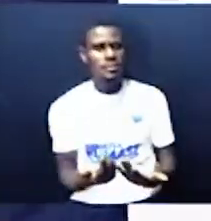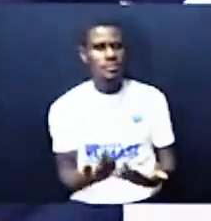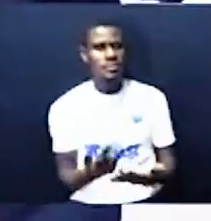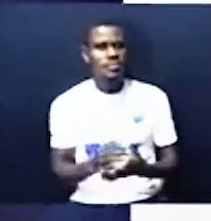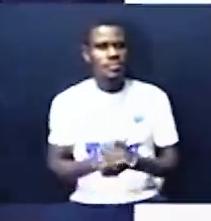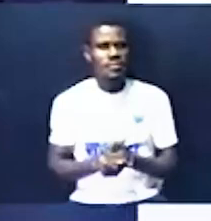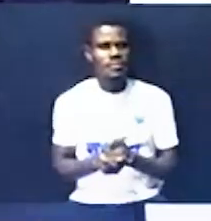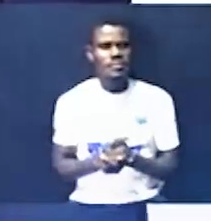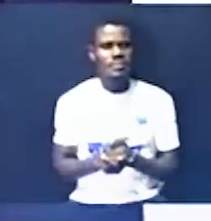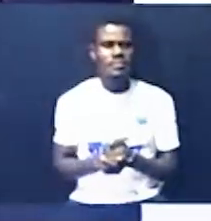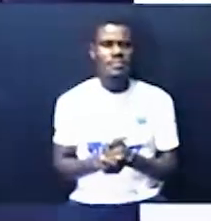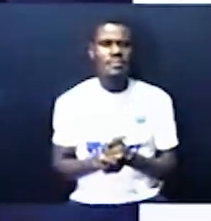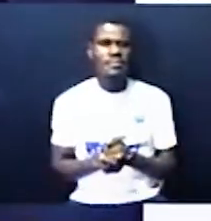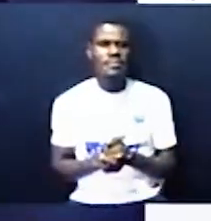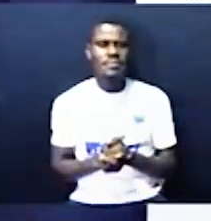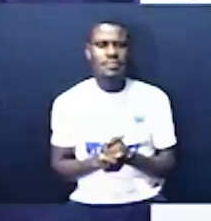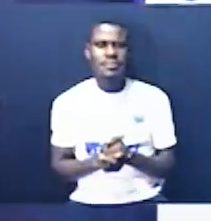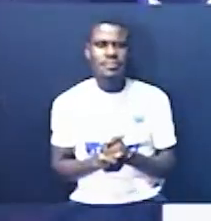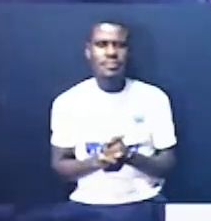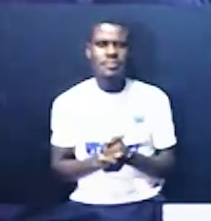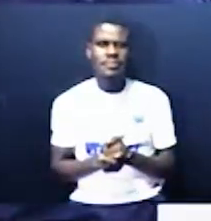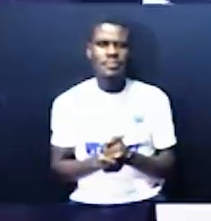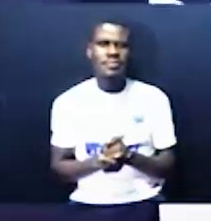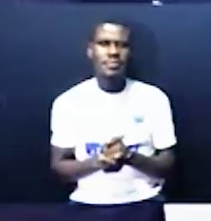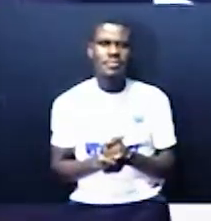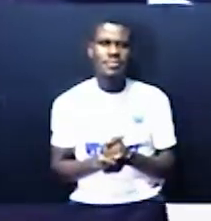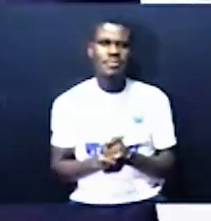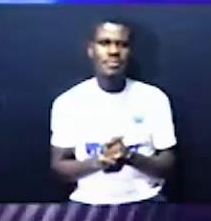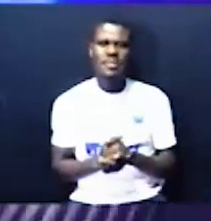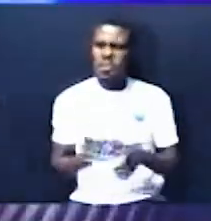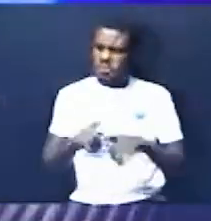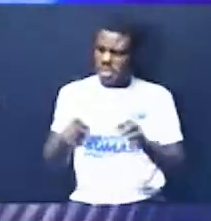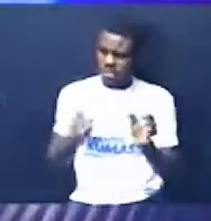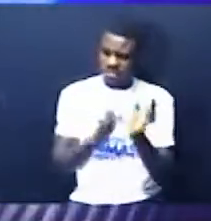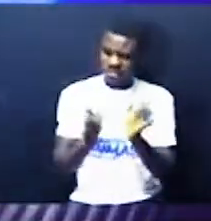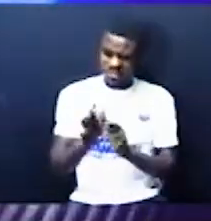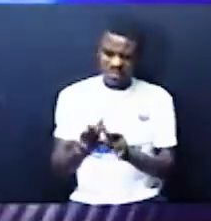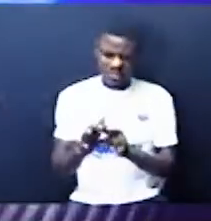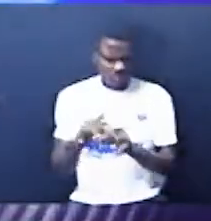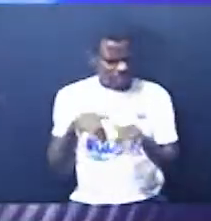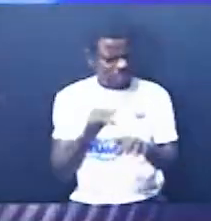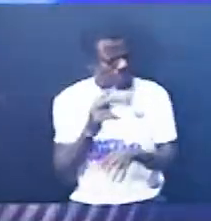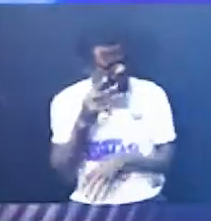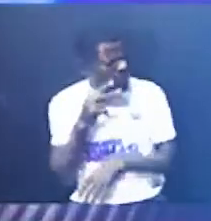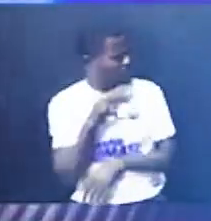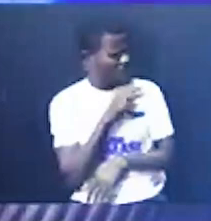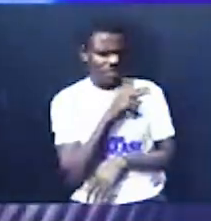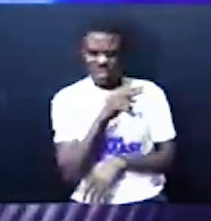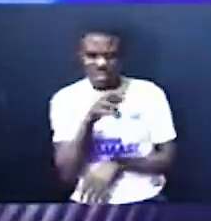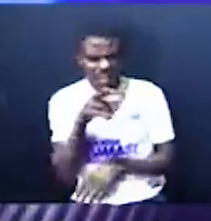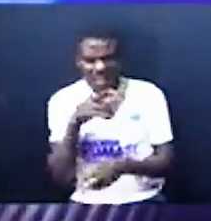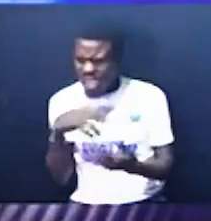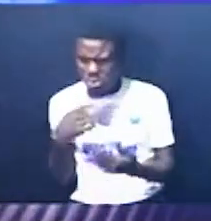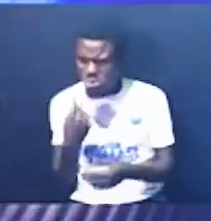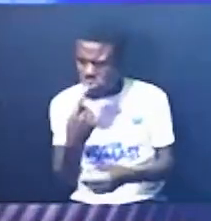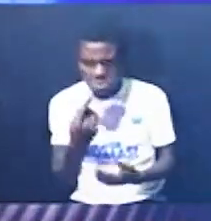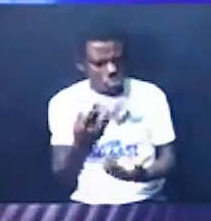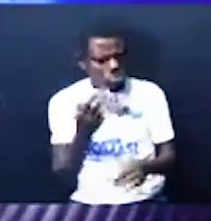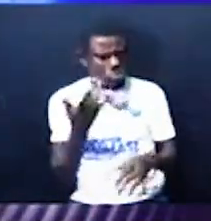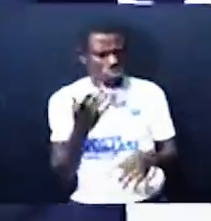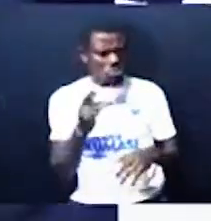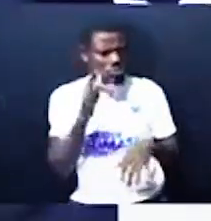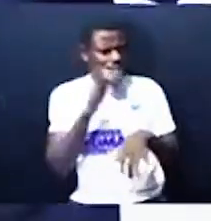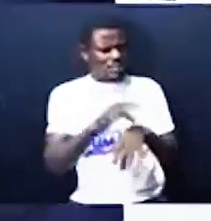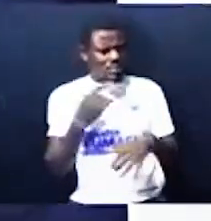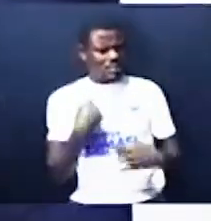no akire wo soi na wo se hwan ana odin ne ho ka me. But Jesus kept looking around to see who had done